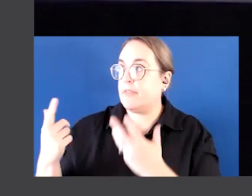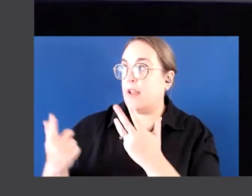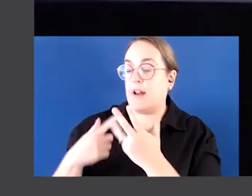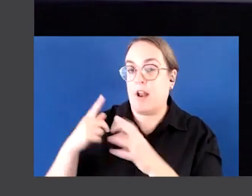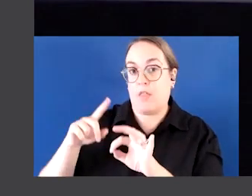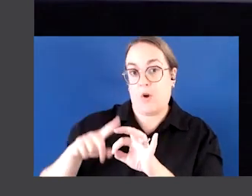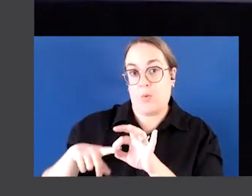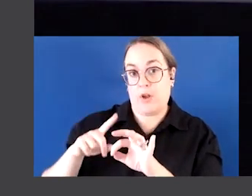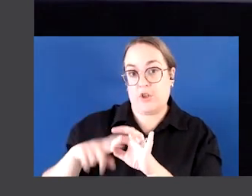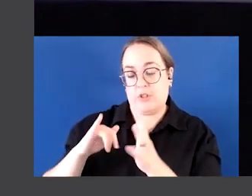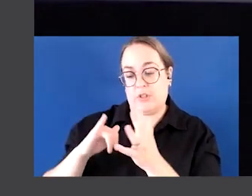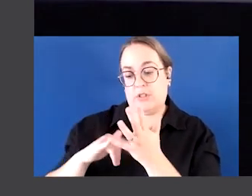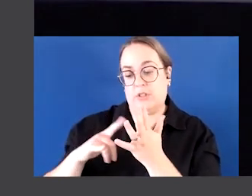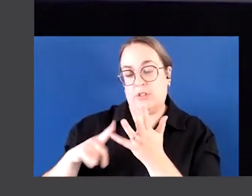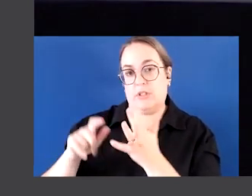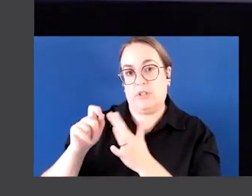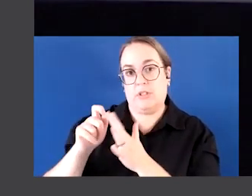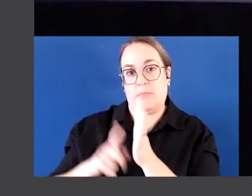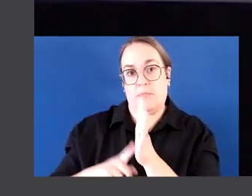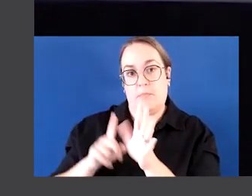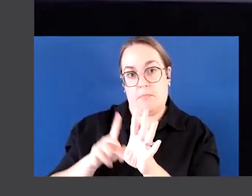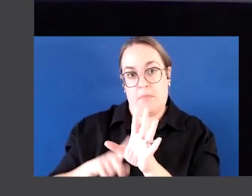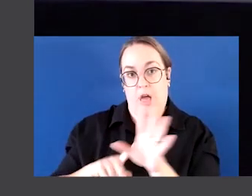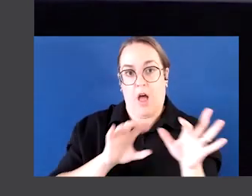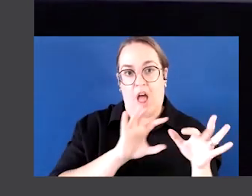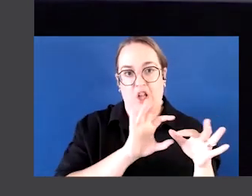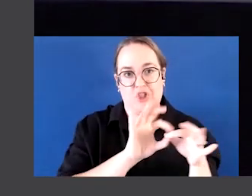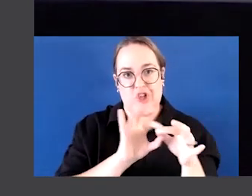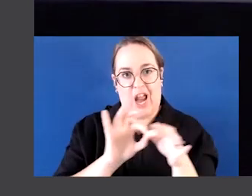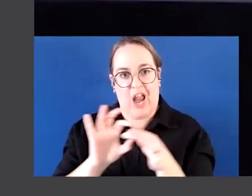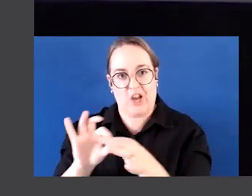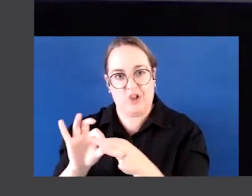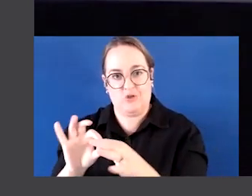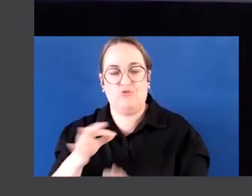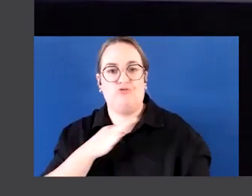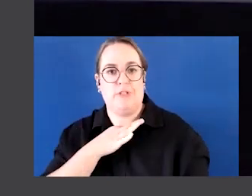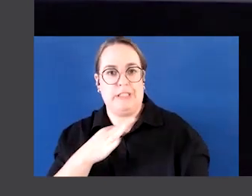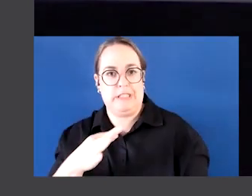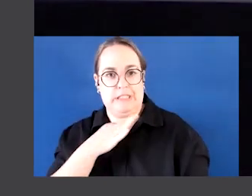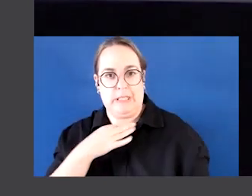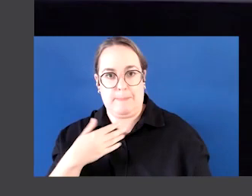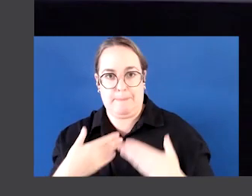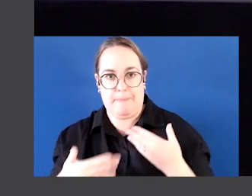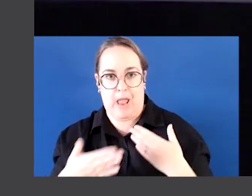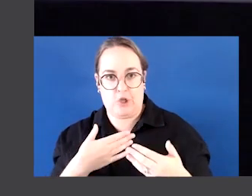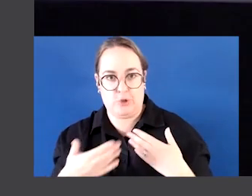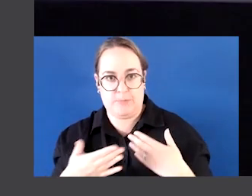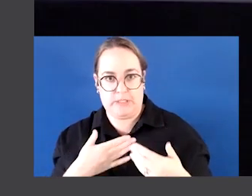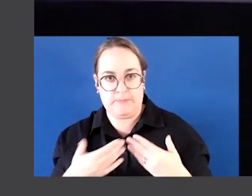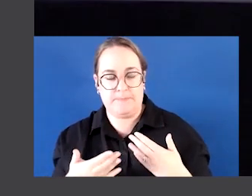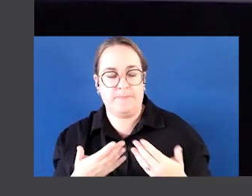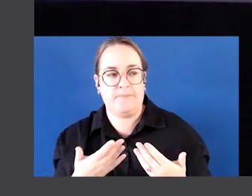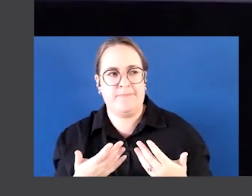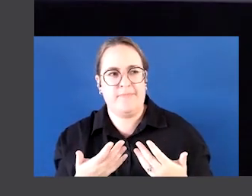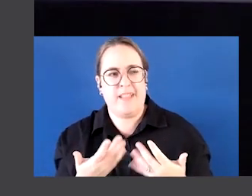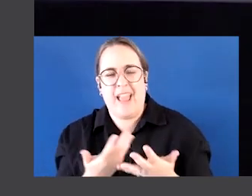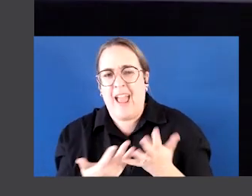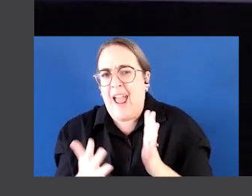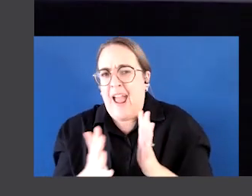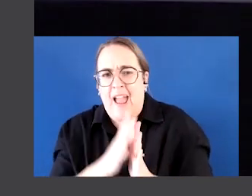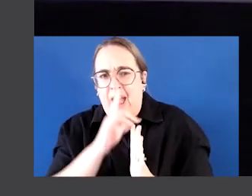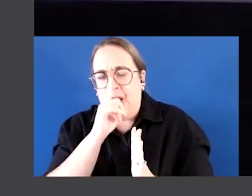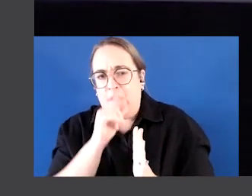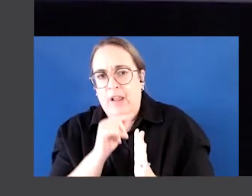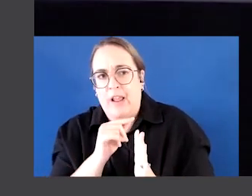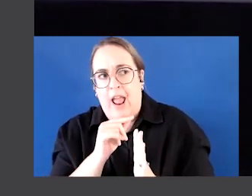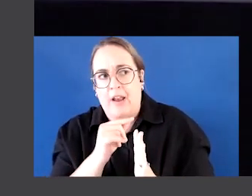So we have another one here about supply chain risk management frameworks and whether there are any